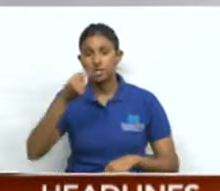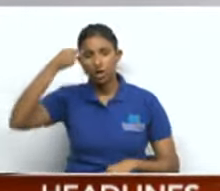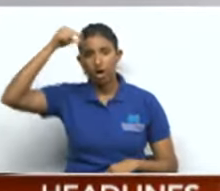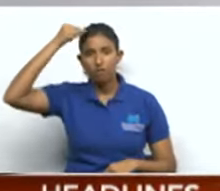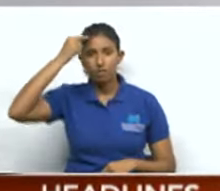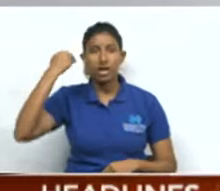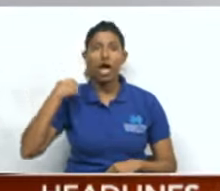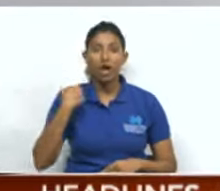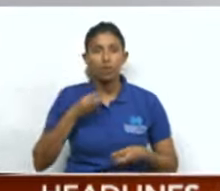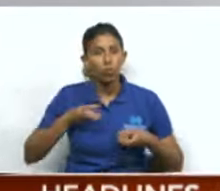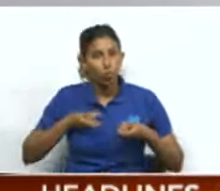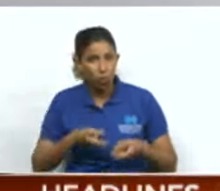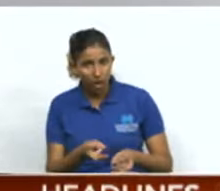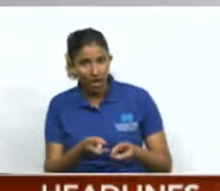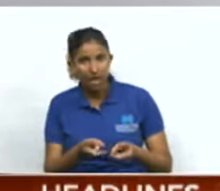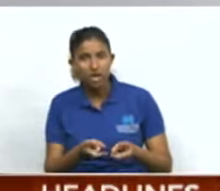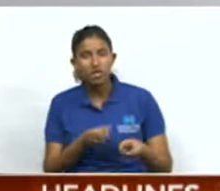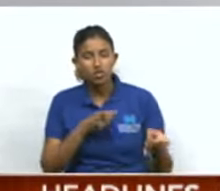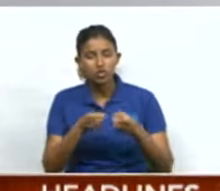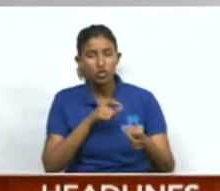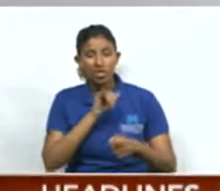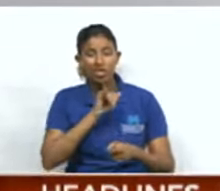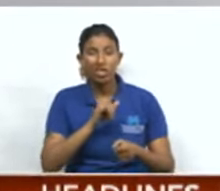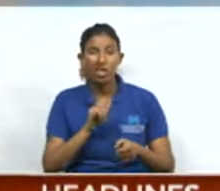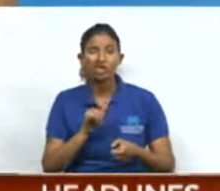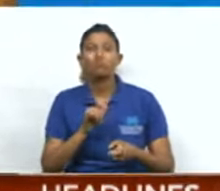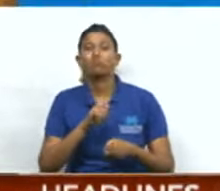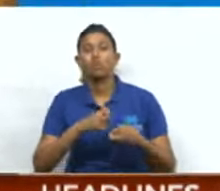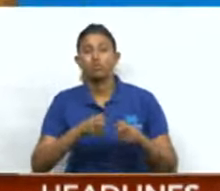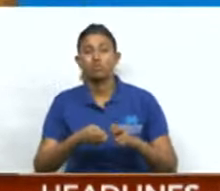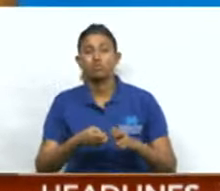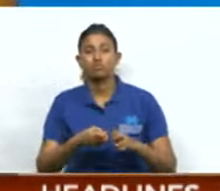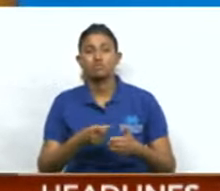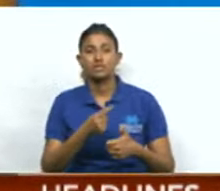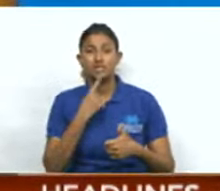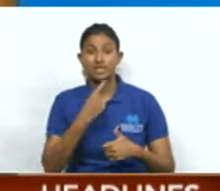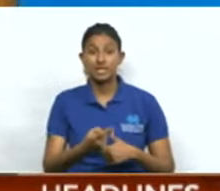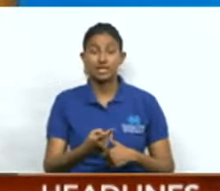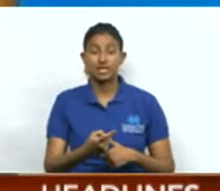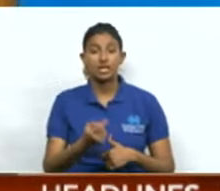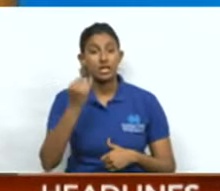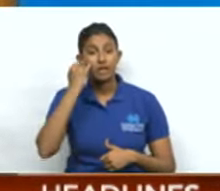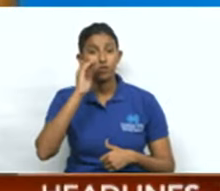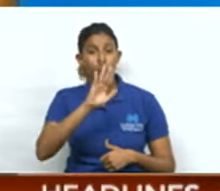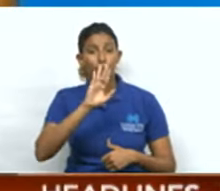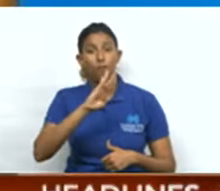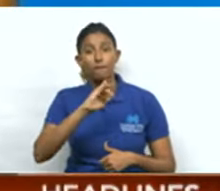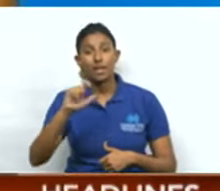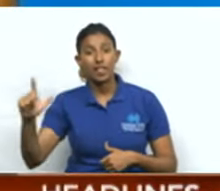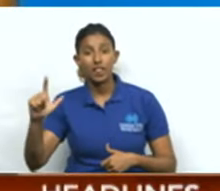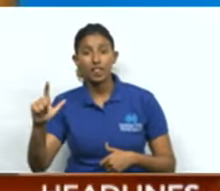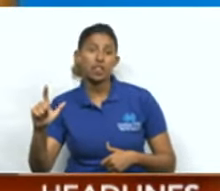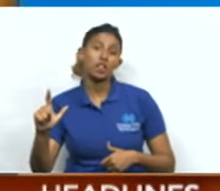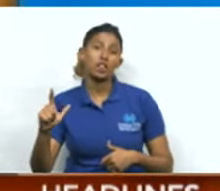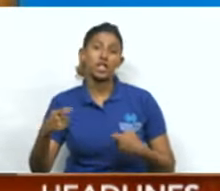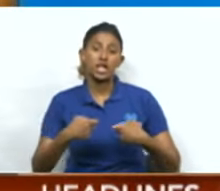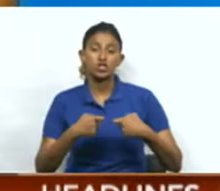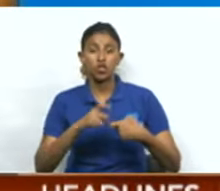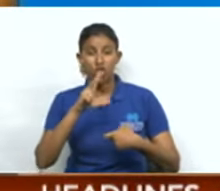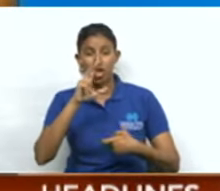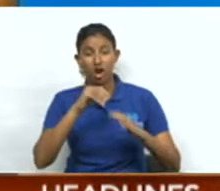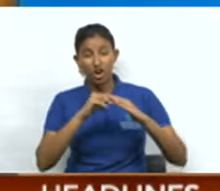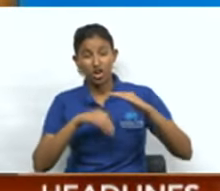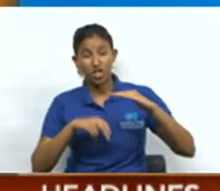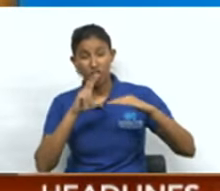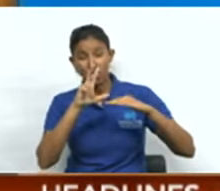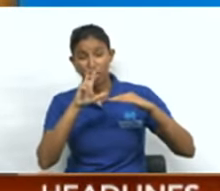this problem. It takes the form of a rebate. If your electricity bill is $300 or less, you get a